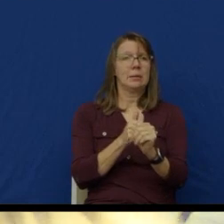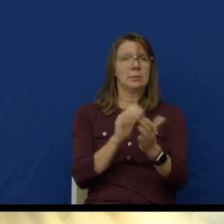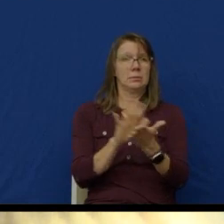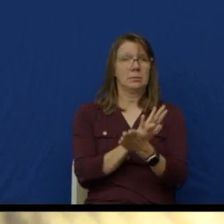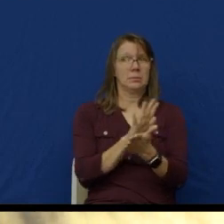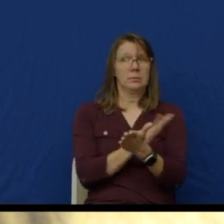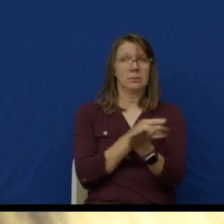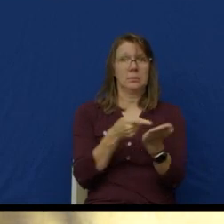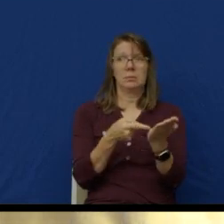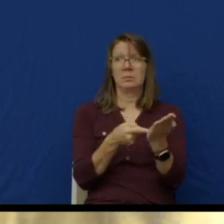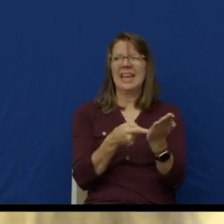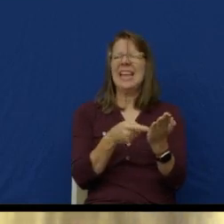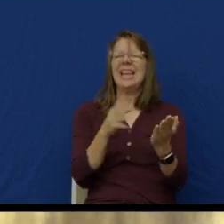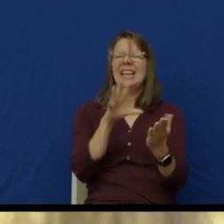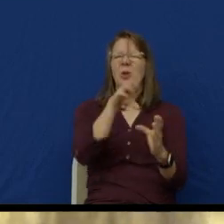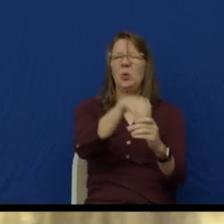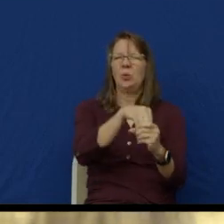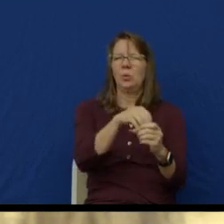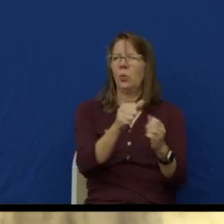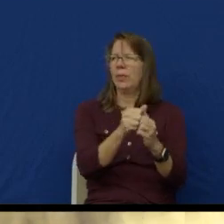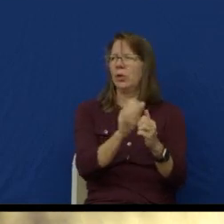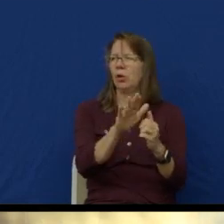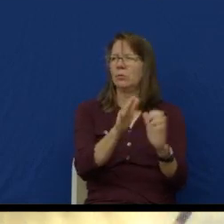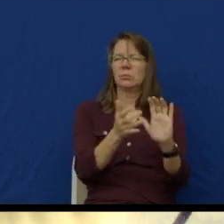the portal, and